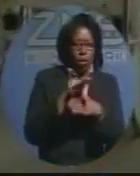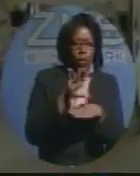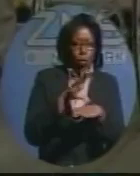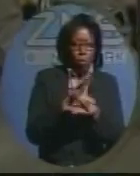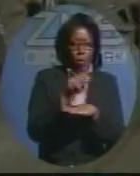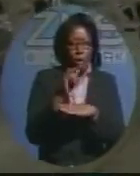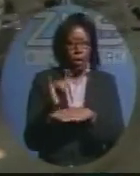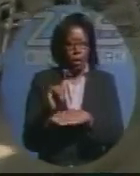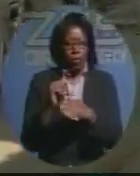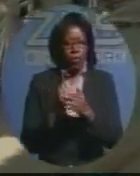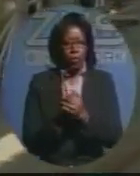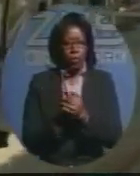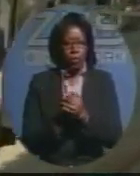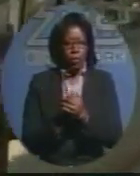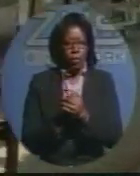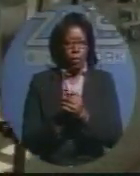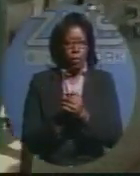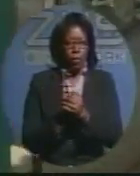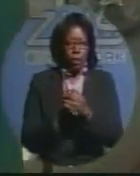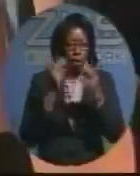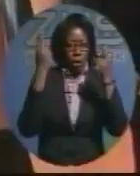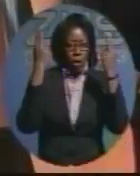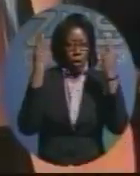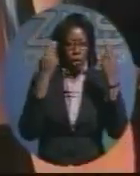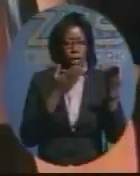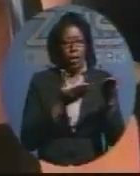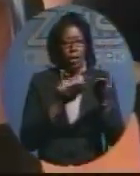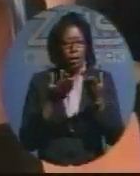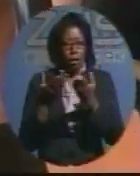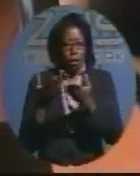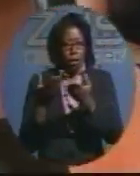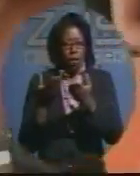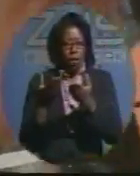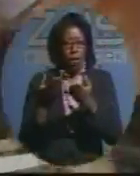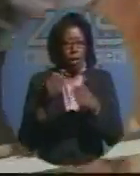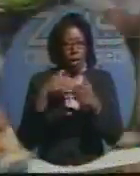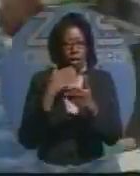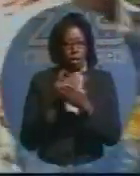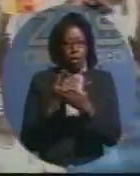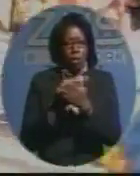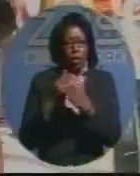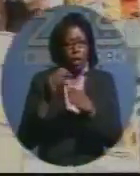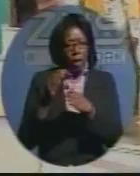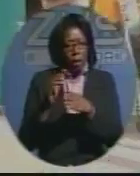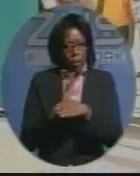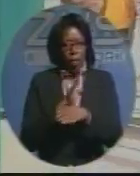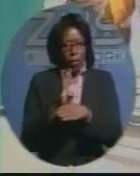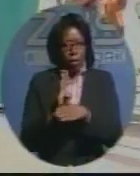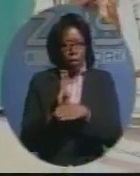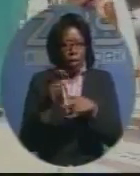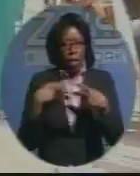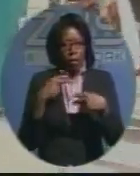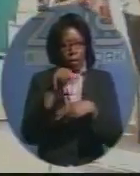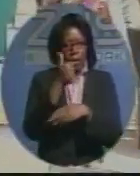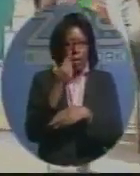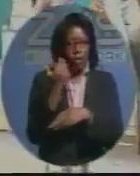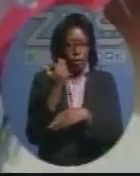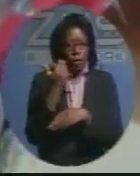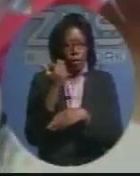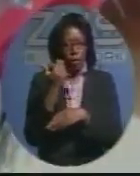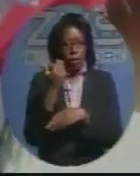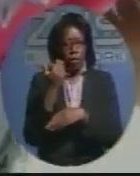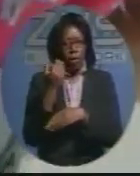Surrey operators say the horse and carriage ride is big business, as Surrey drivers could see at least 10 to 15 customers a